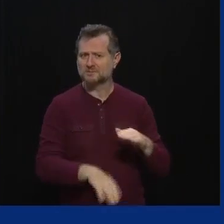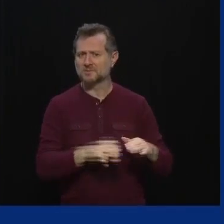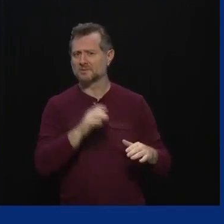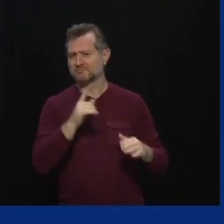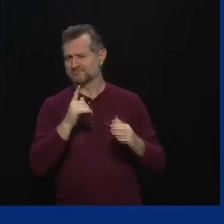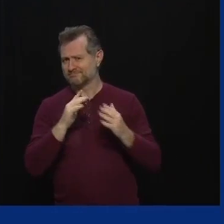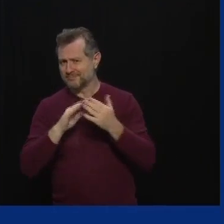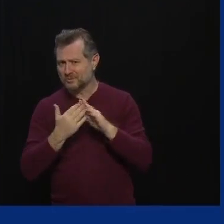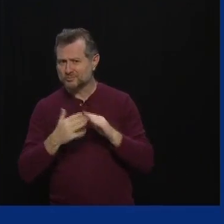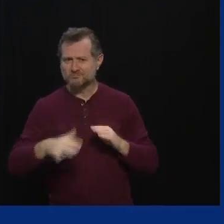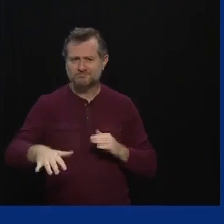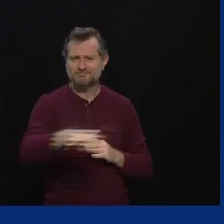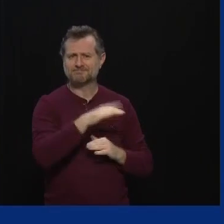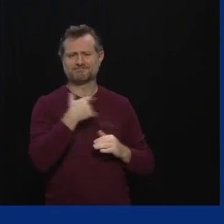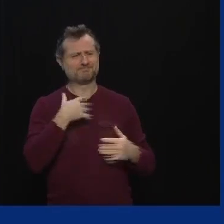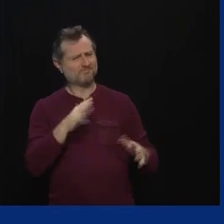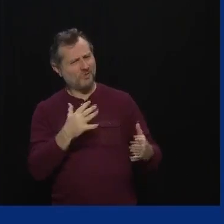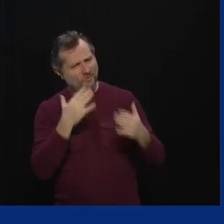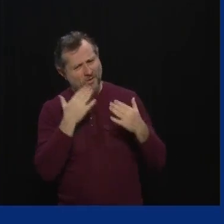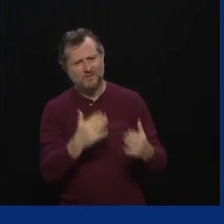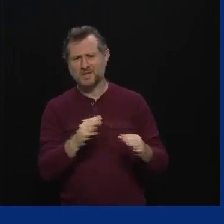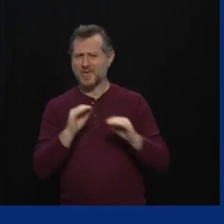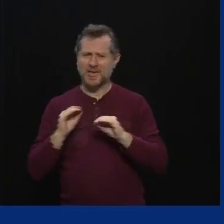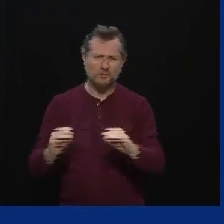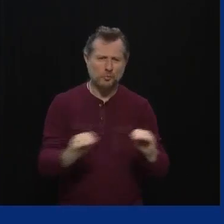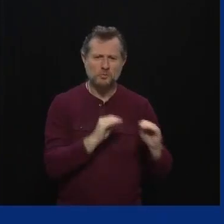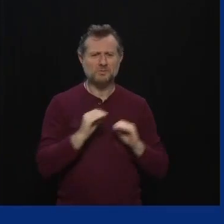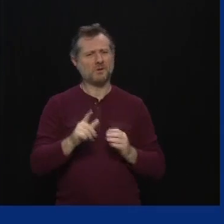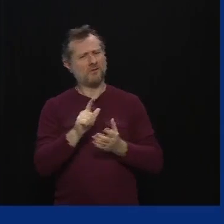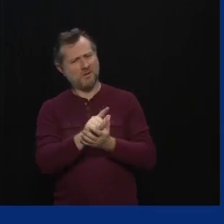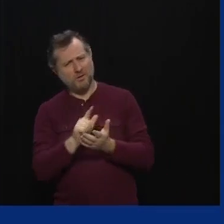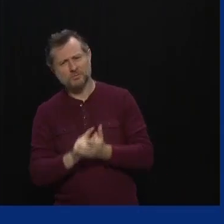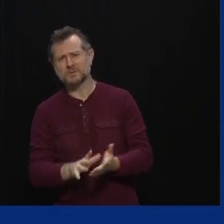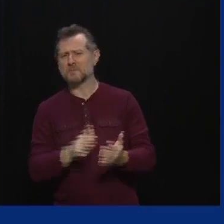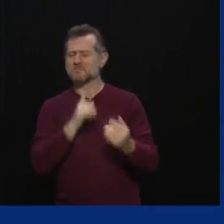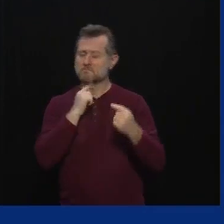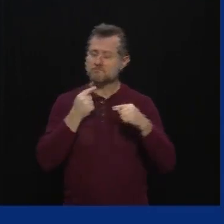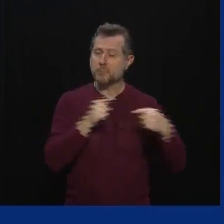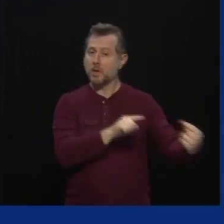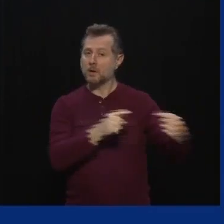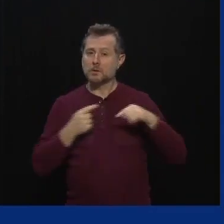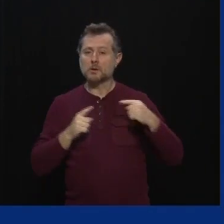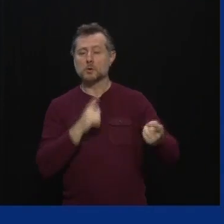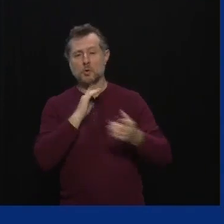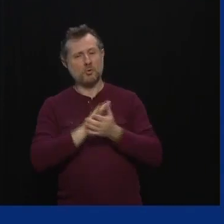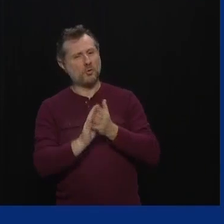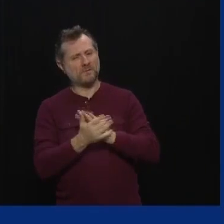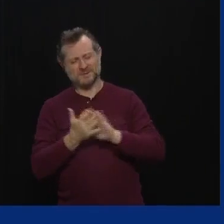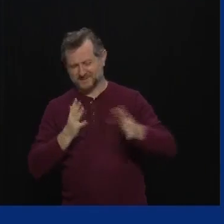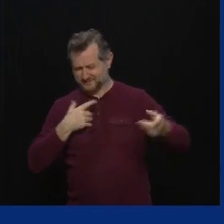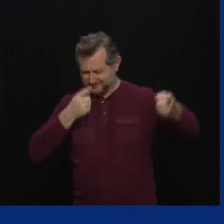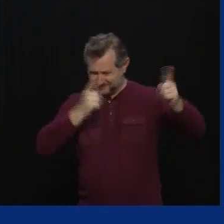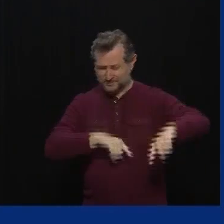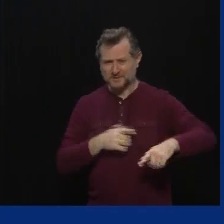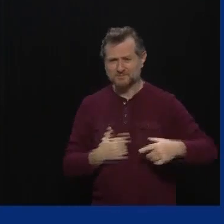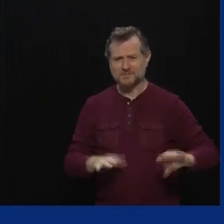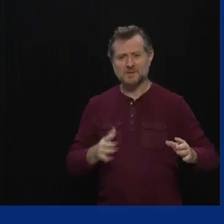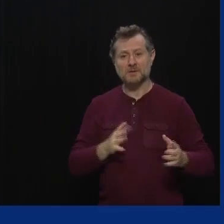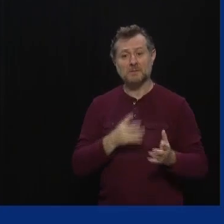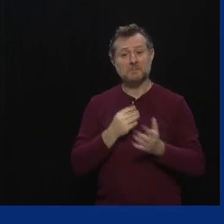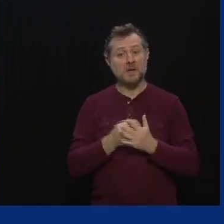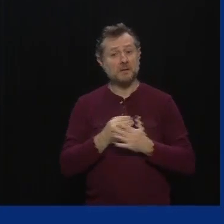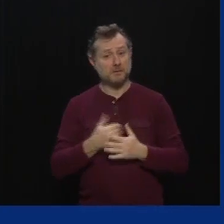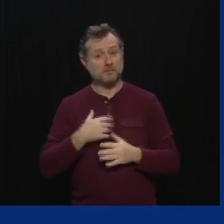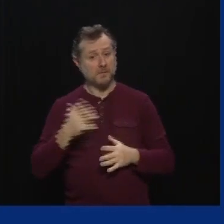legal battle is over, and that we officially have settled the lawsuit. The money was put in the budget last time. We'll make sure the money is there going forward.